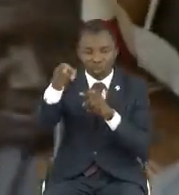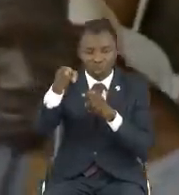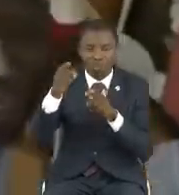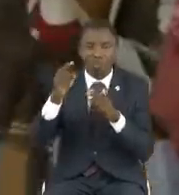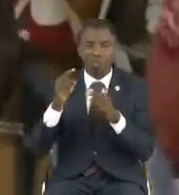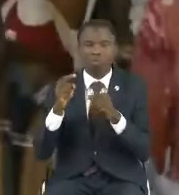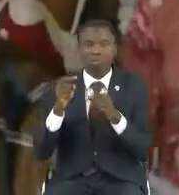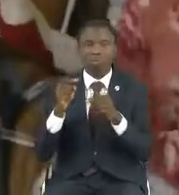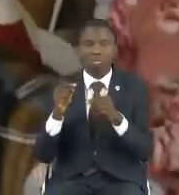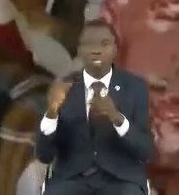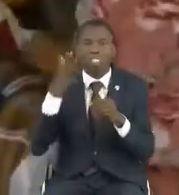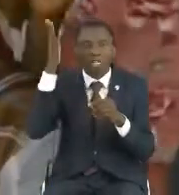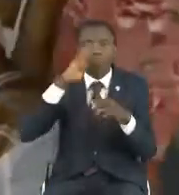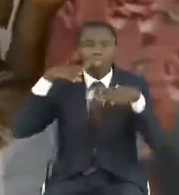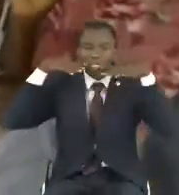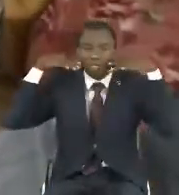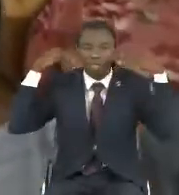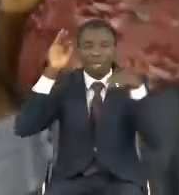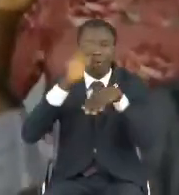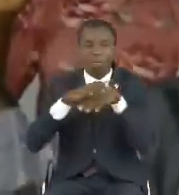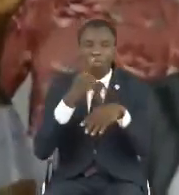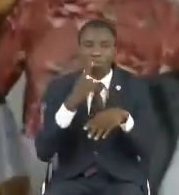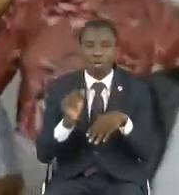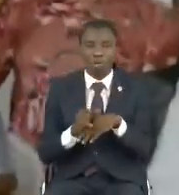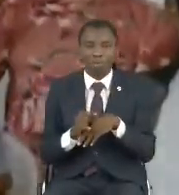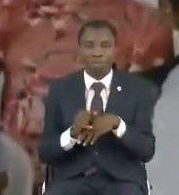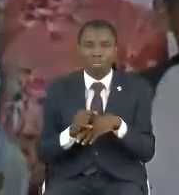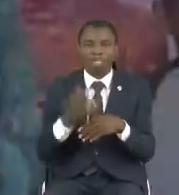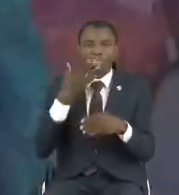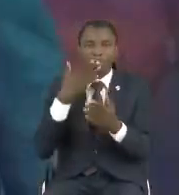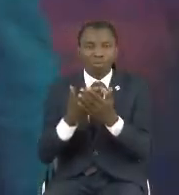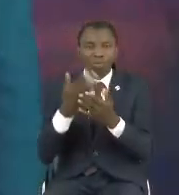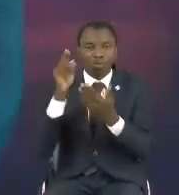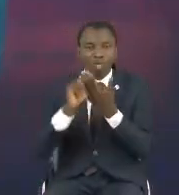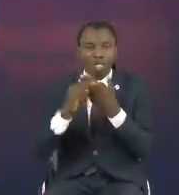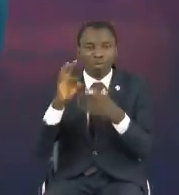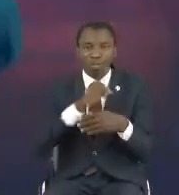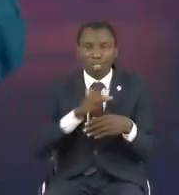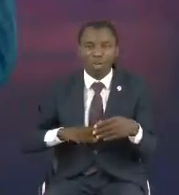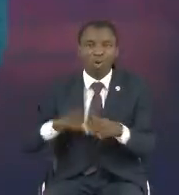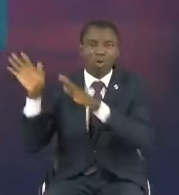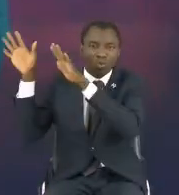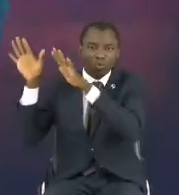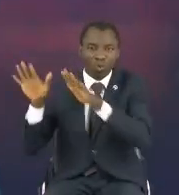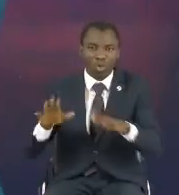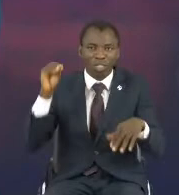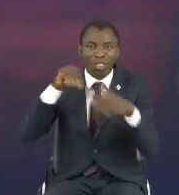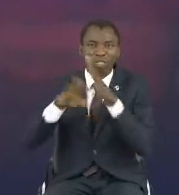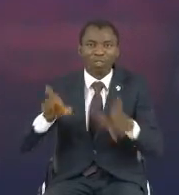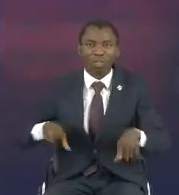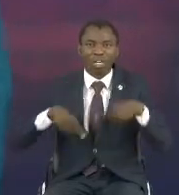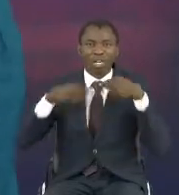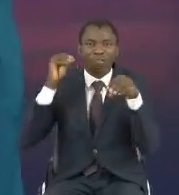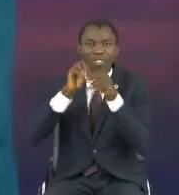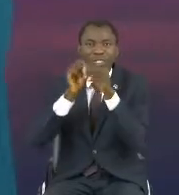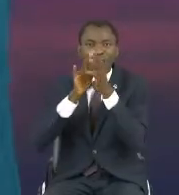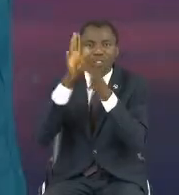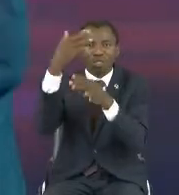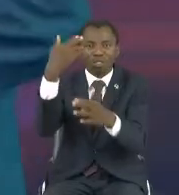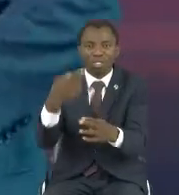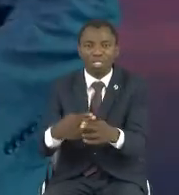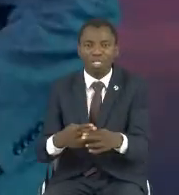smile on your mouth. It'll put the goodness of God flowing into your life in Jesus' name. Look at